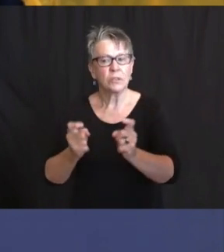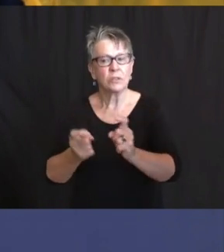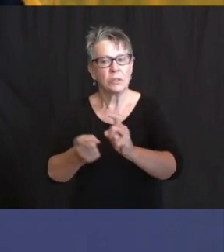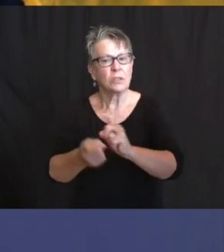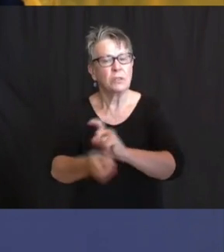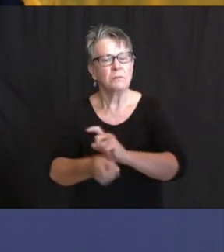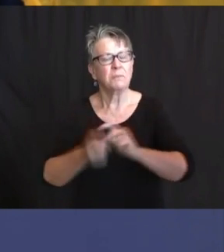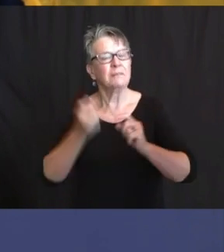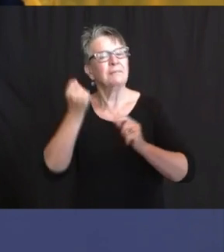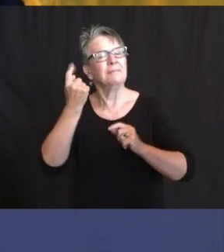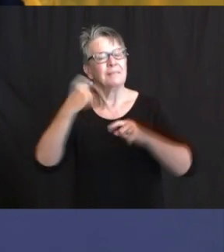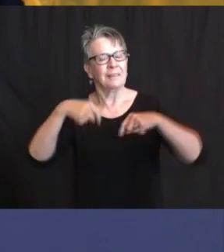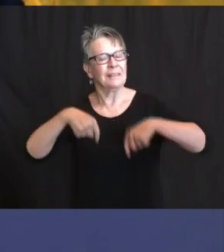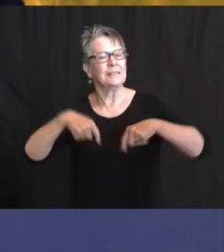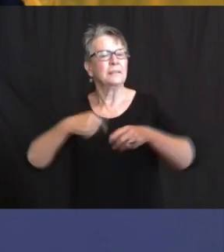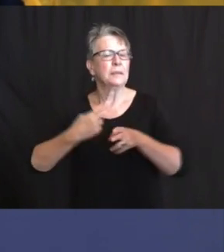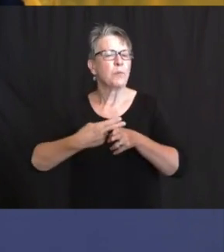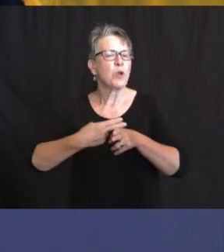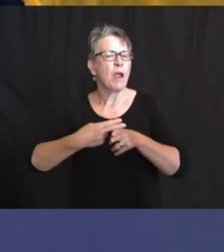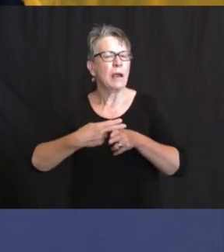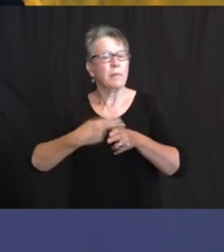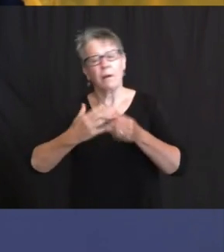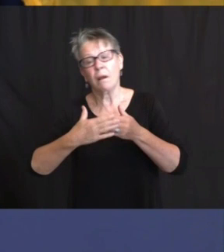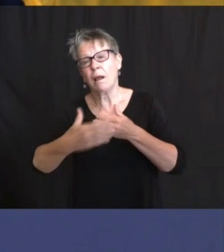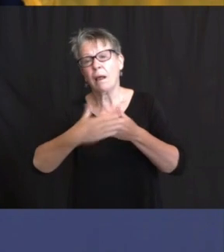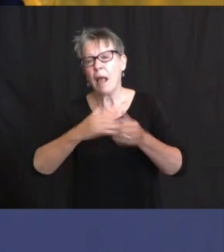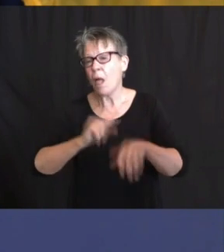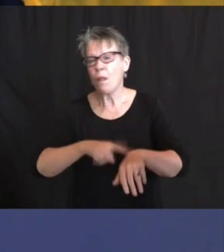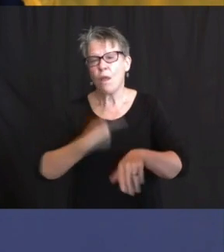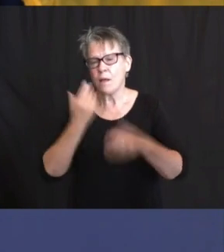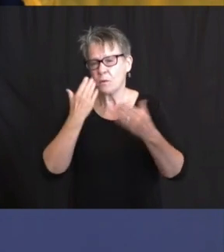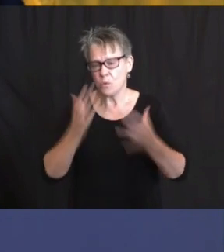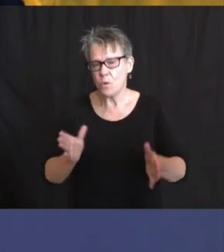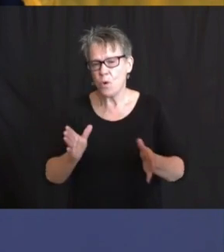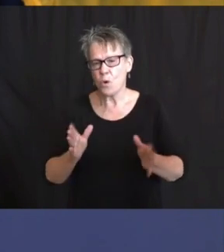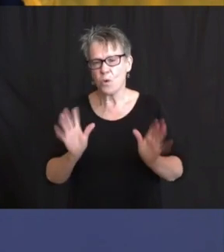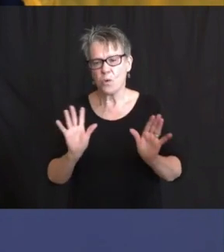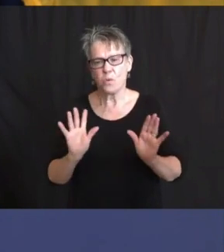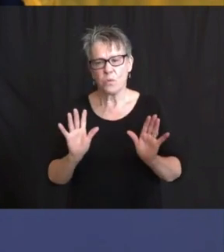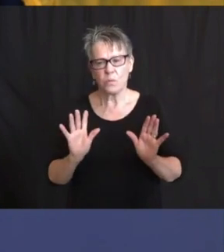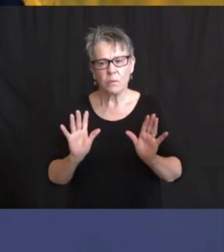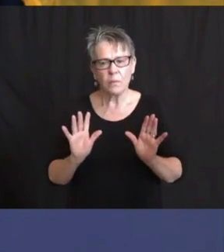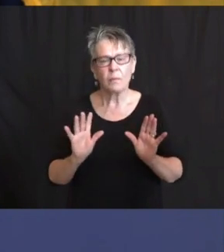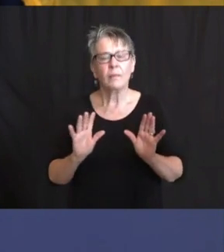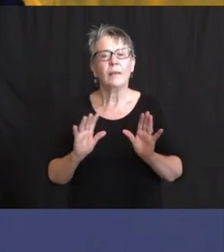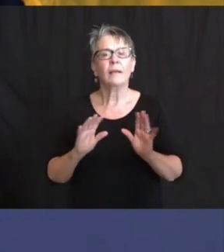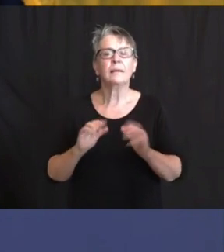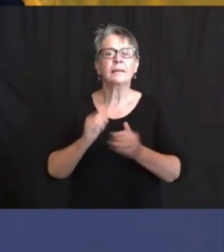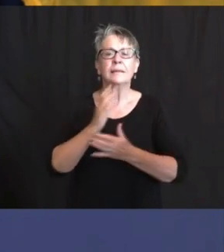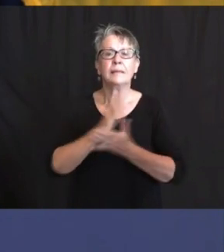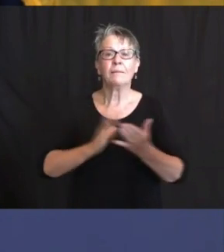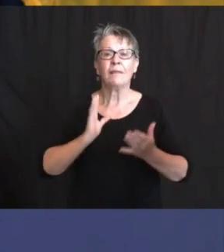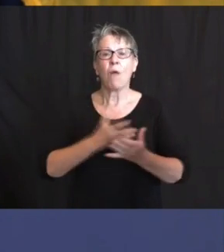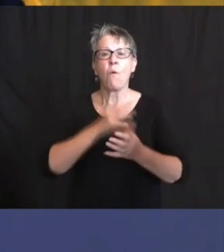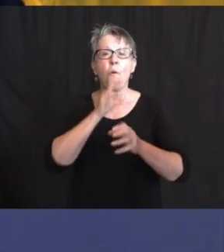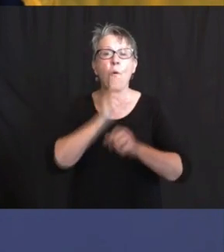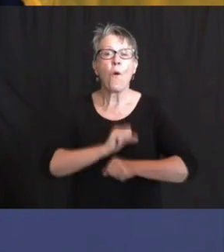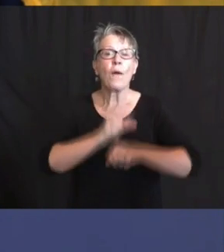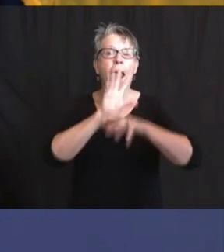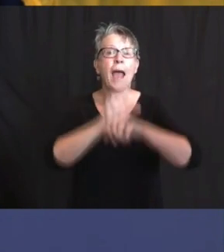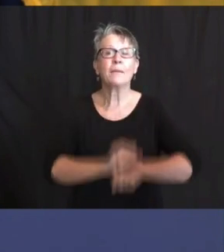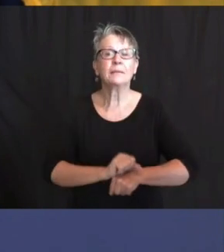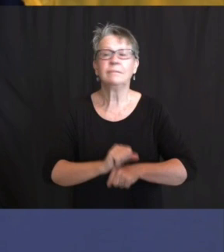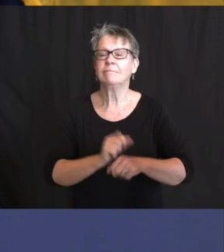guess is some of the habits we have will never go away. My guess is we're gonna do a lot less handshaking than we ever did before and things like